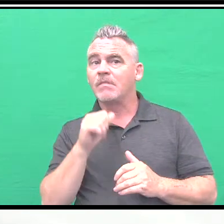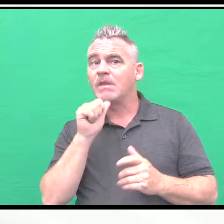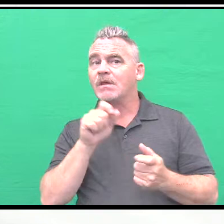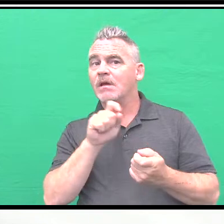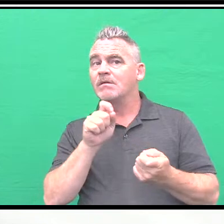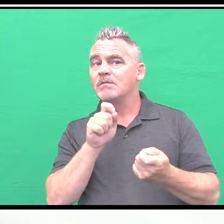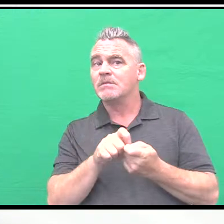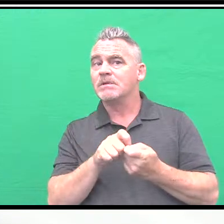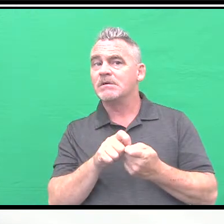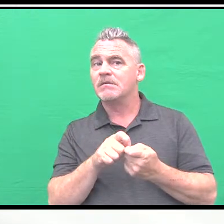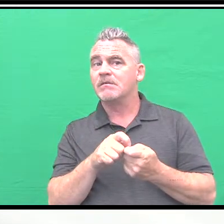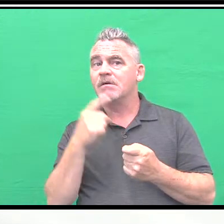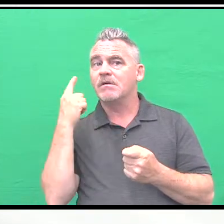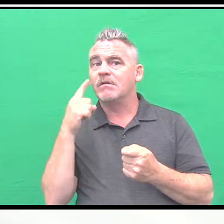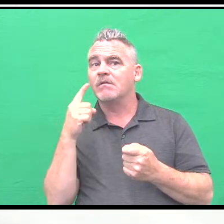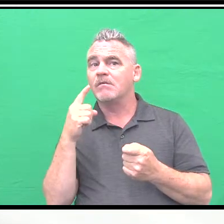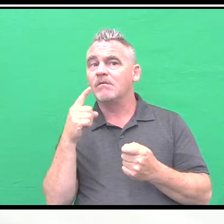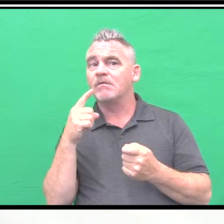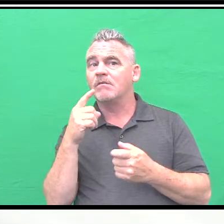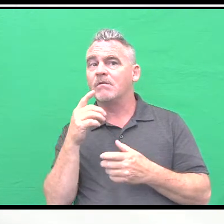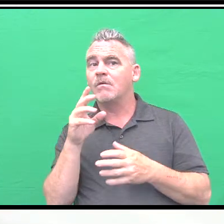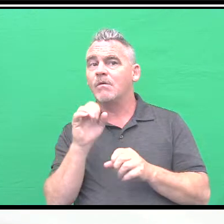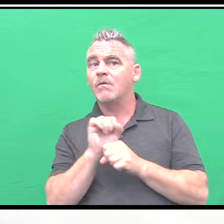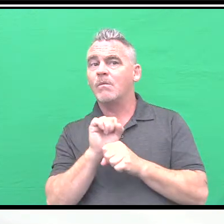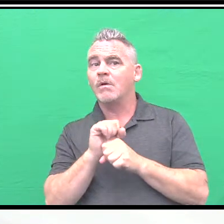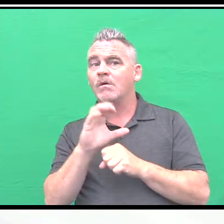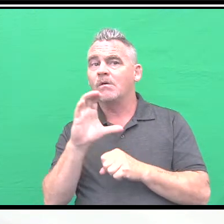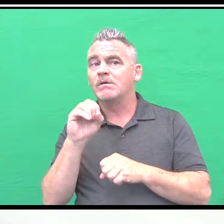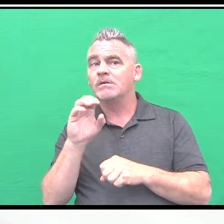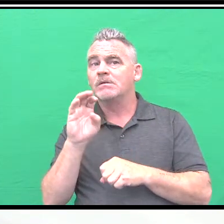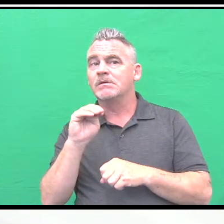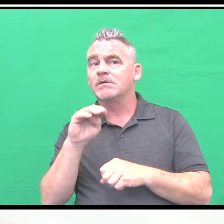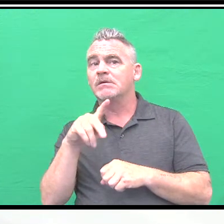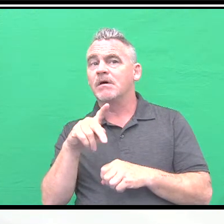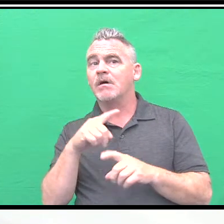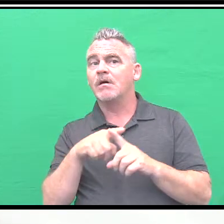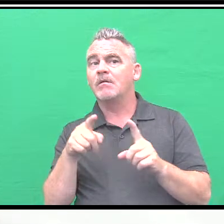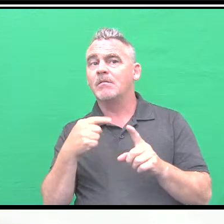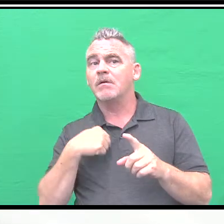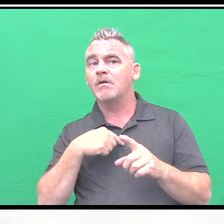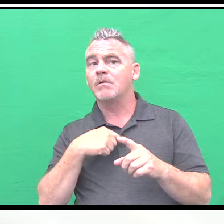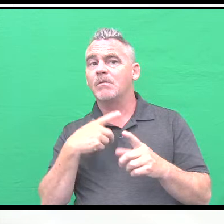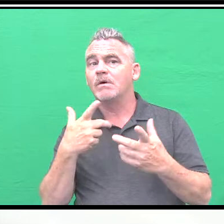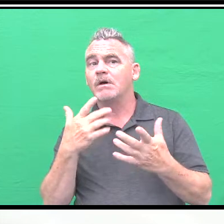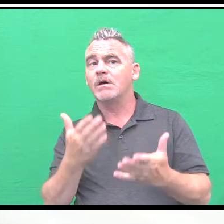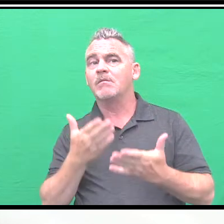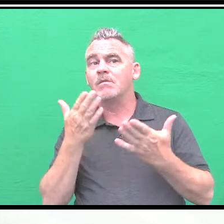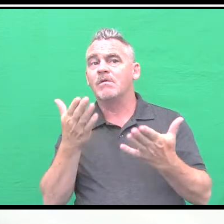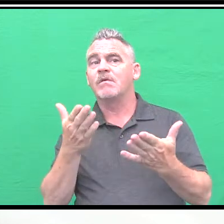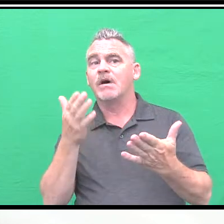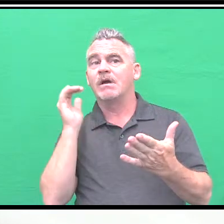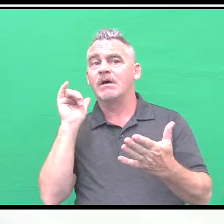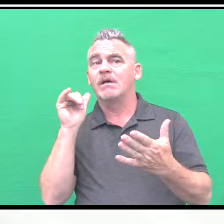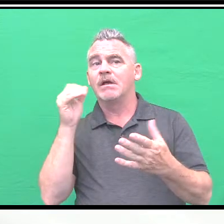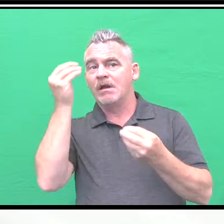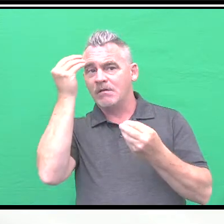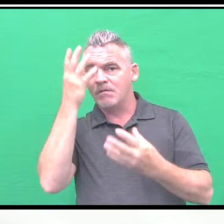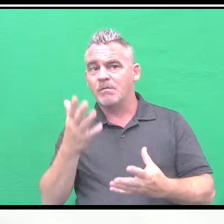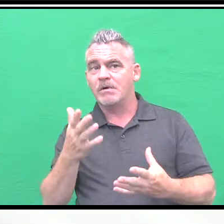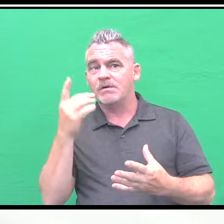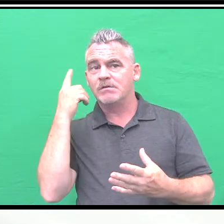require an update on workers' compensation, we have provided this addendum since it does provide important information for the